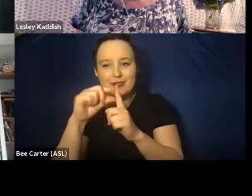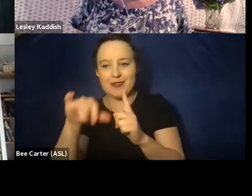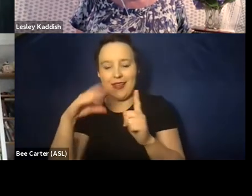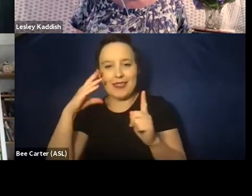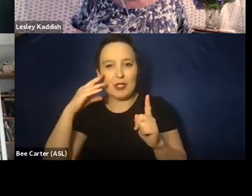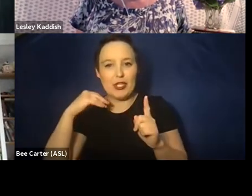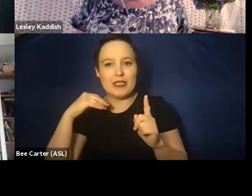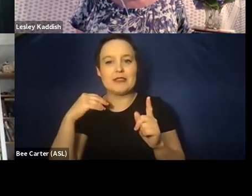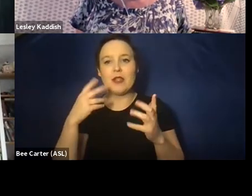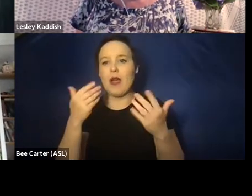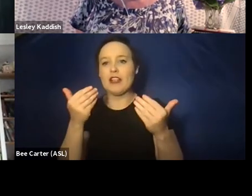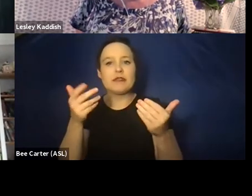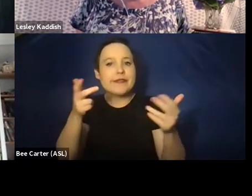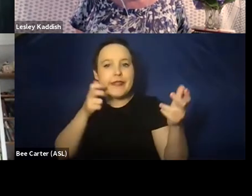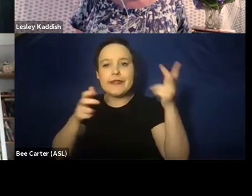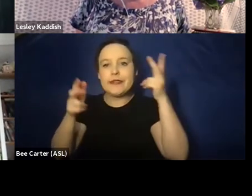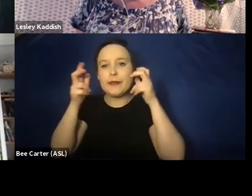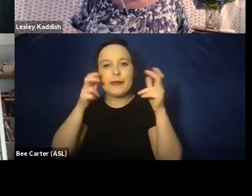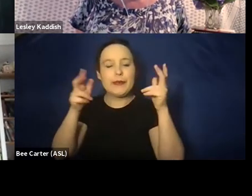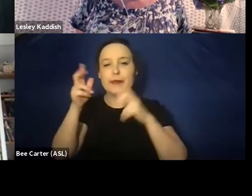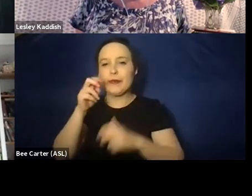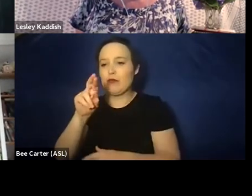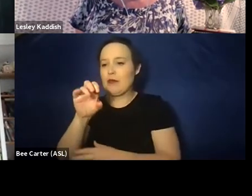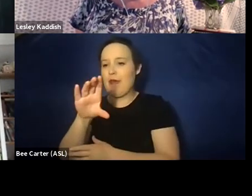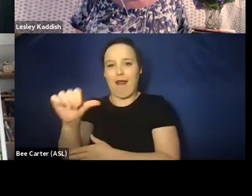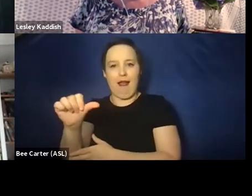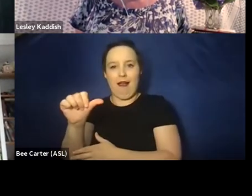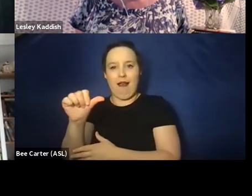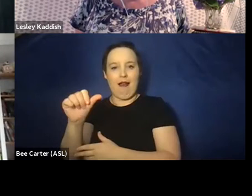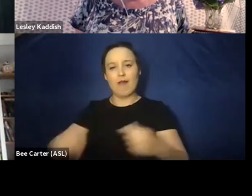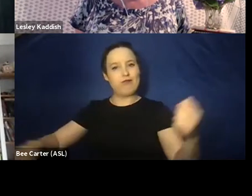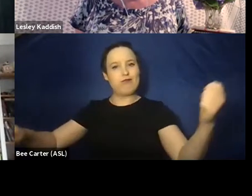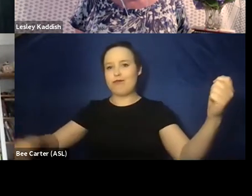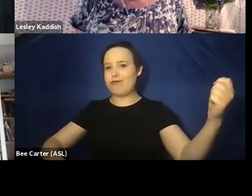to what Rebecca was doing, and